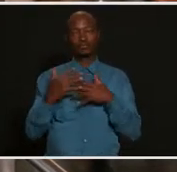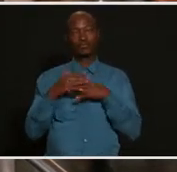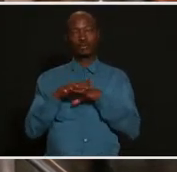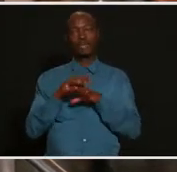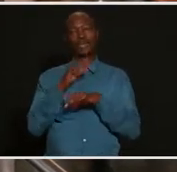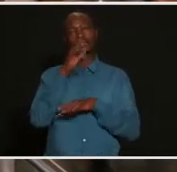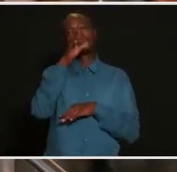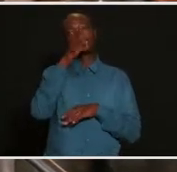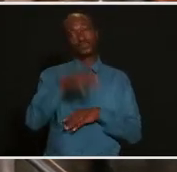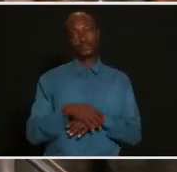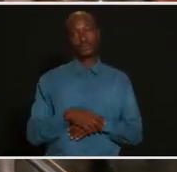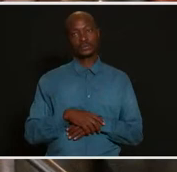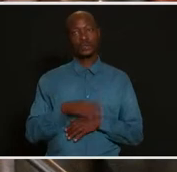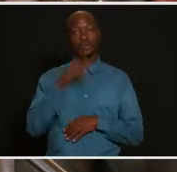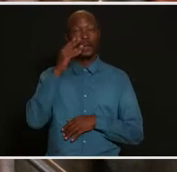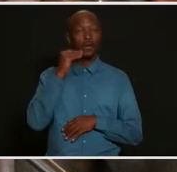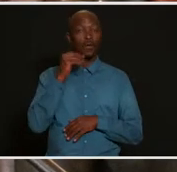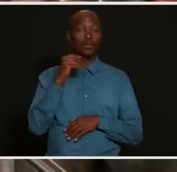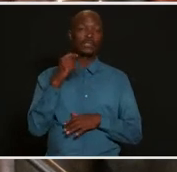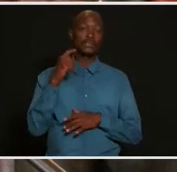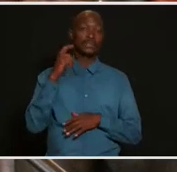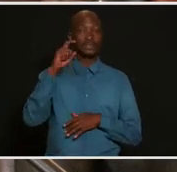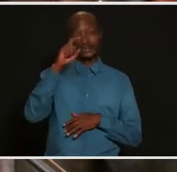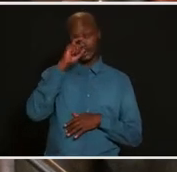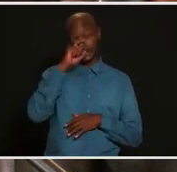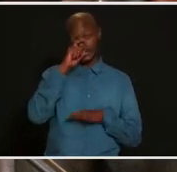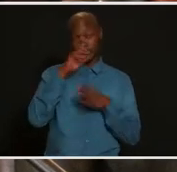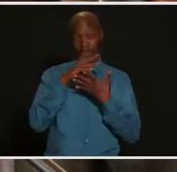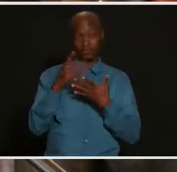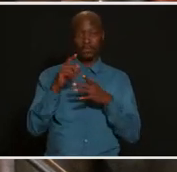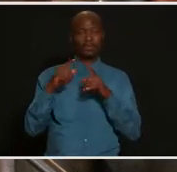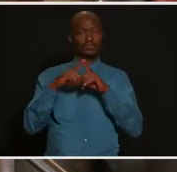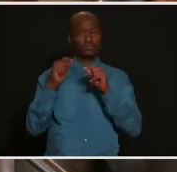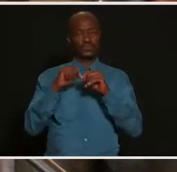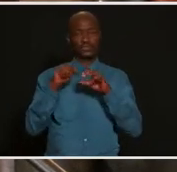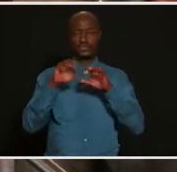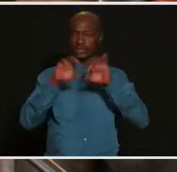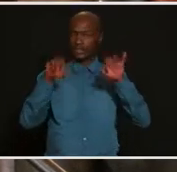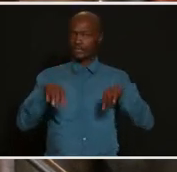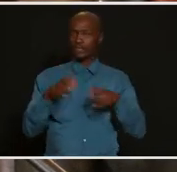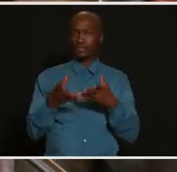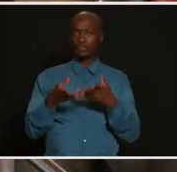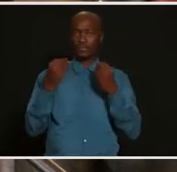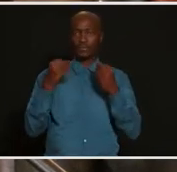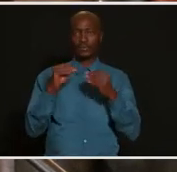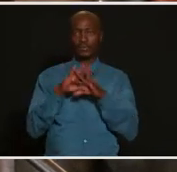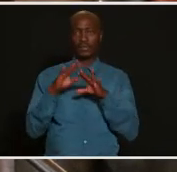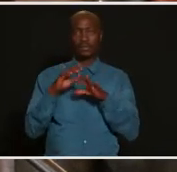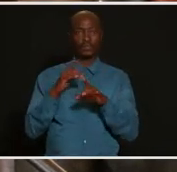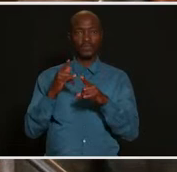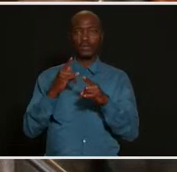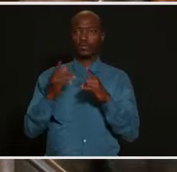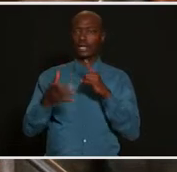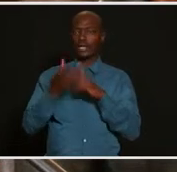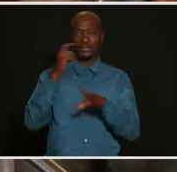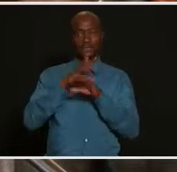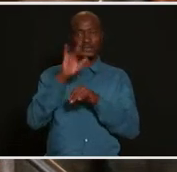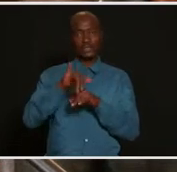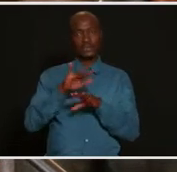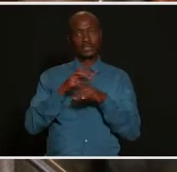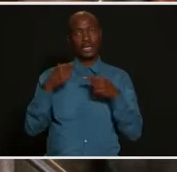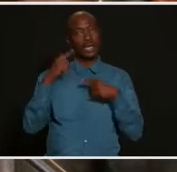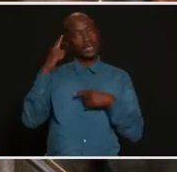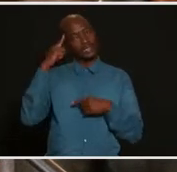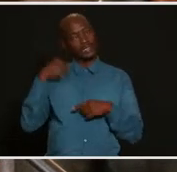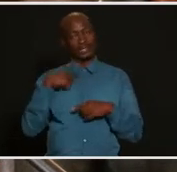the future my older sister has finished my trick with a bachelor's degree and if my parents could achieve that with her then I believe that I am in safe